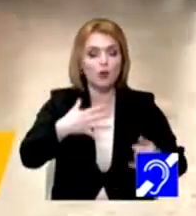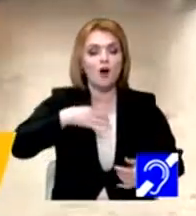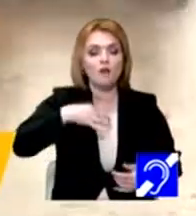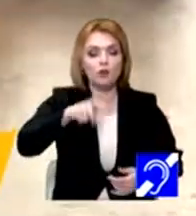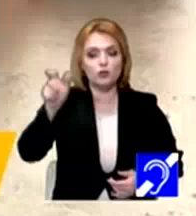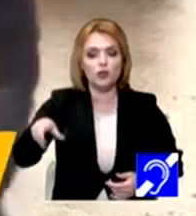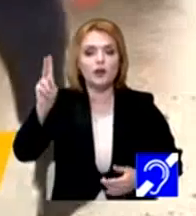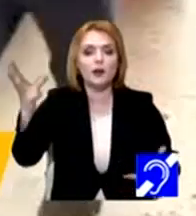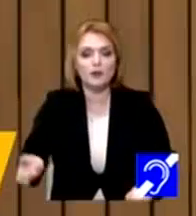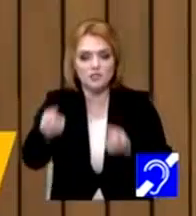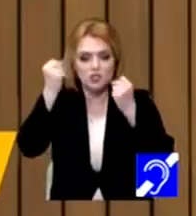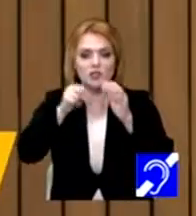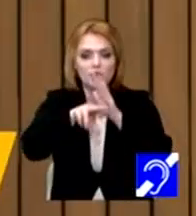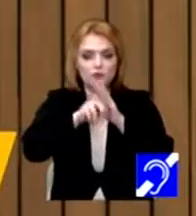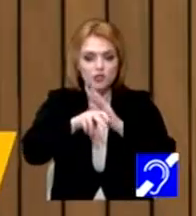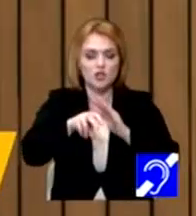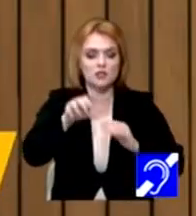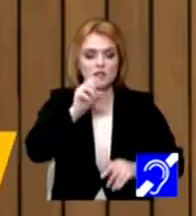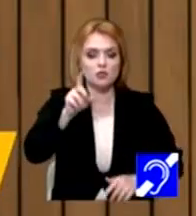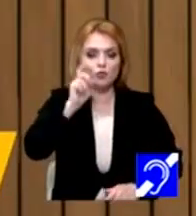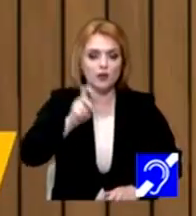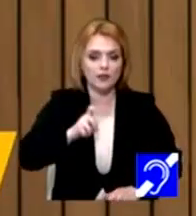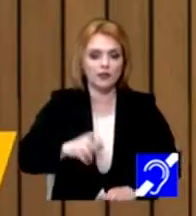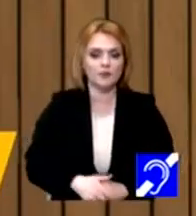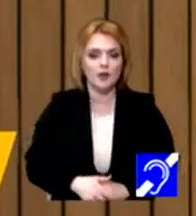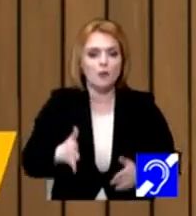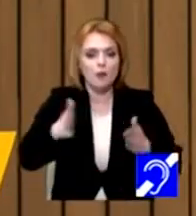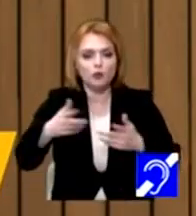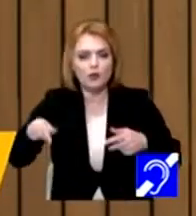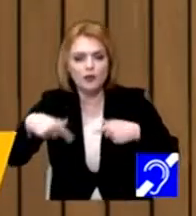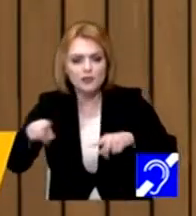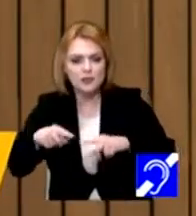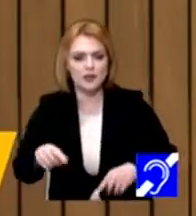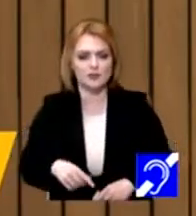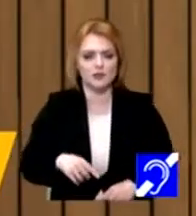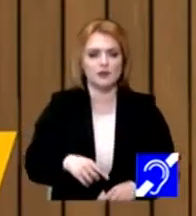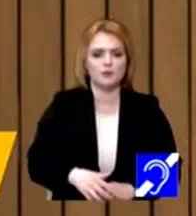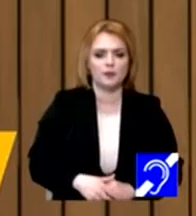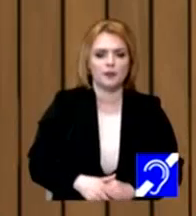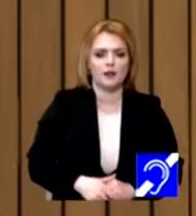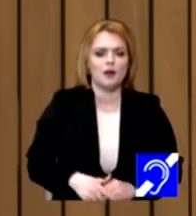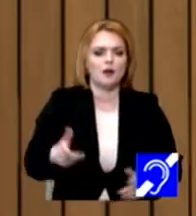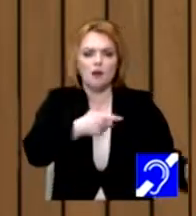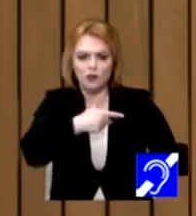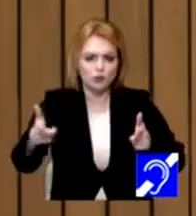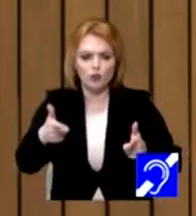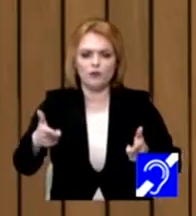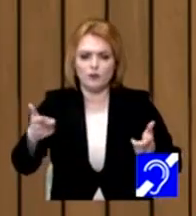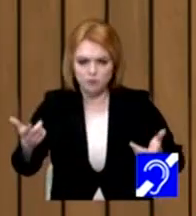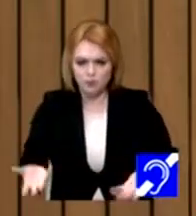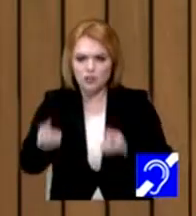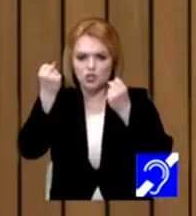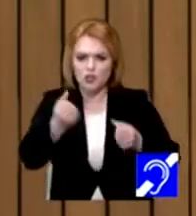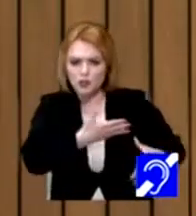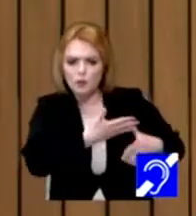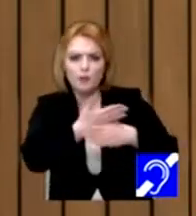pe refugiații ucraineni. Many actors, many UN agencies like UNHCR, the International Organization of Migration or